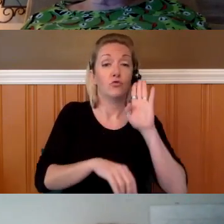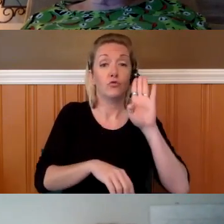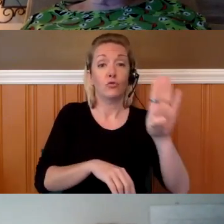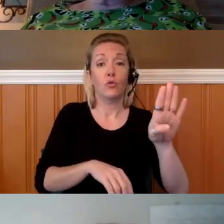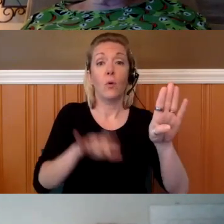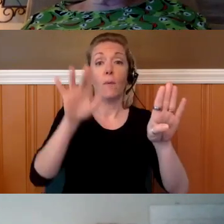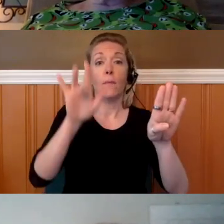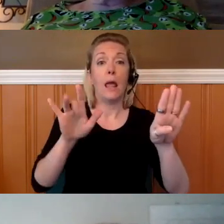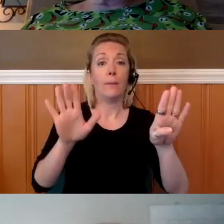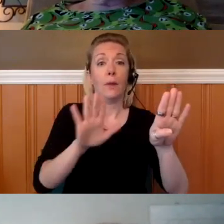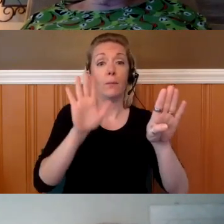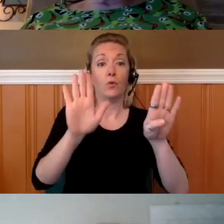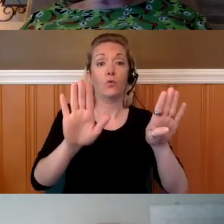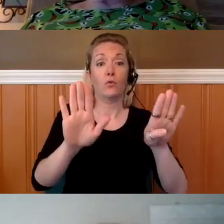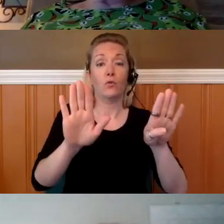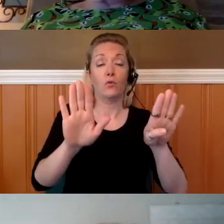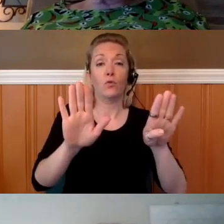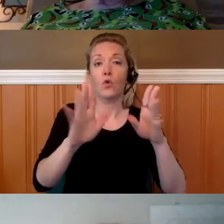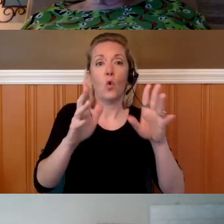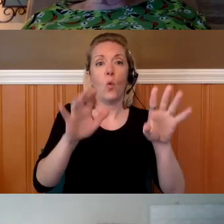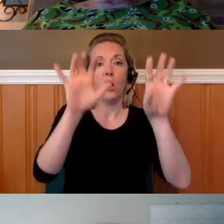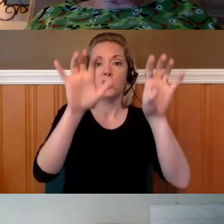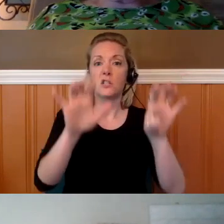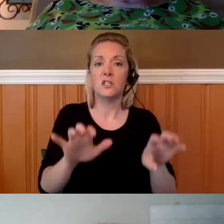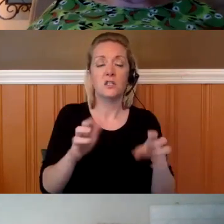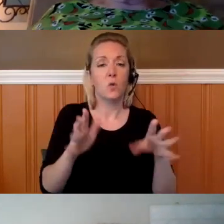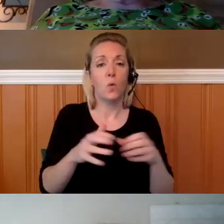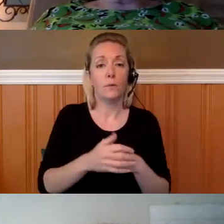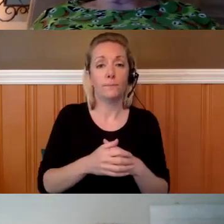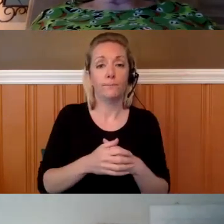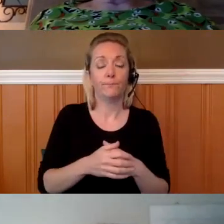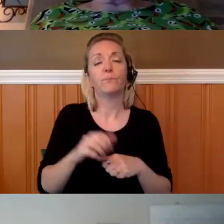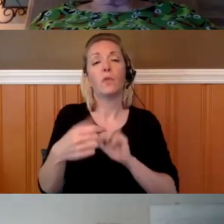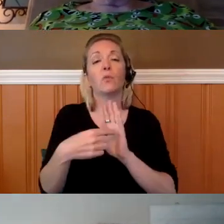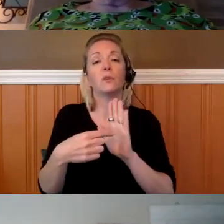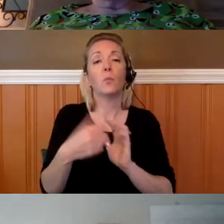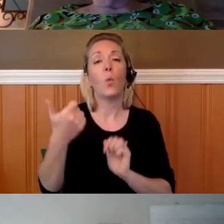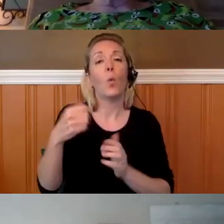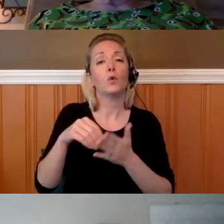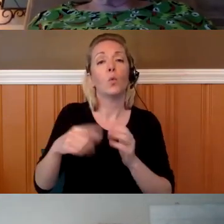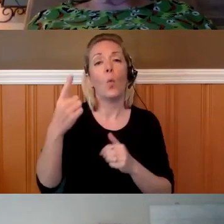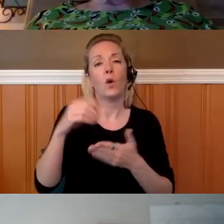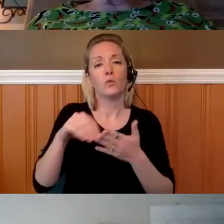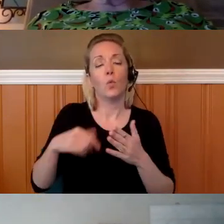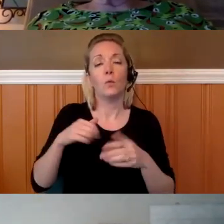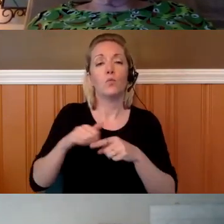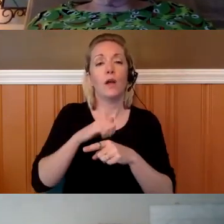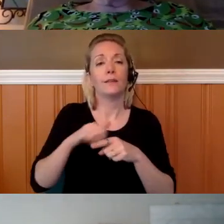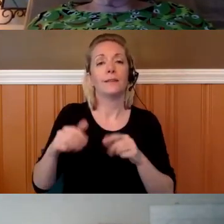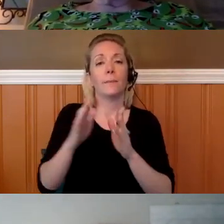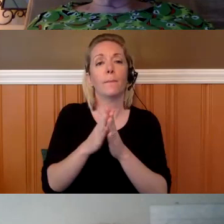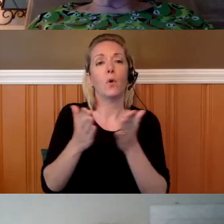the complexity of array. So for one child, we were reading the book Corduroy. Well, we pulled the figure